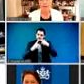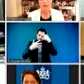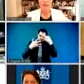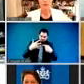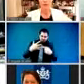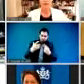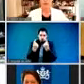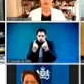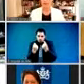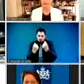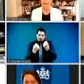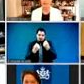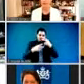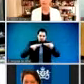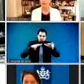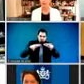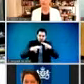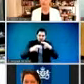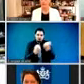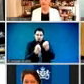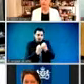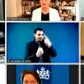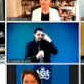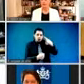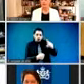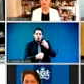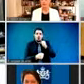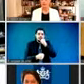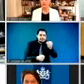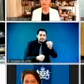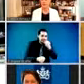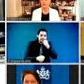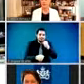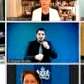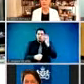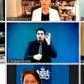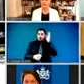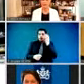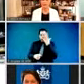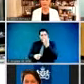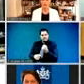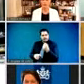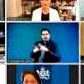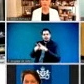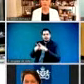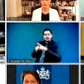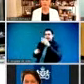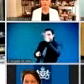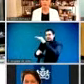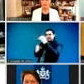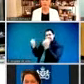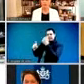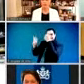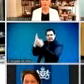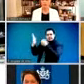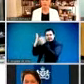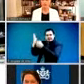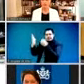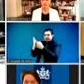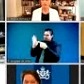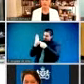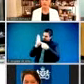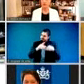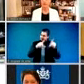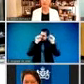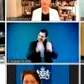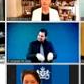if somebody posts the question, I'm happy to answer it and provide a few links, but we've got a journalist guide, safety tips with all sorts of ways